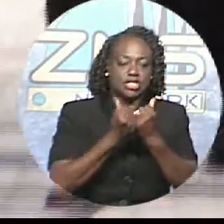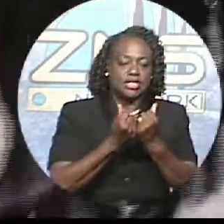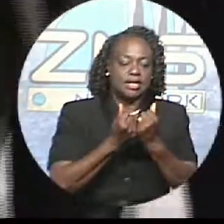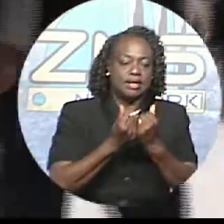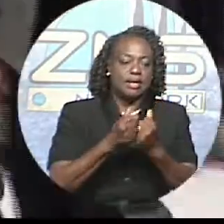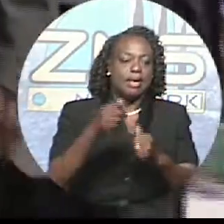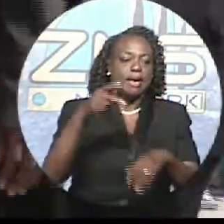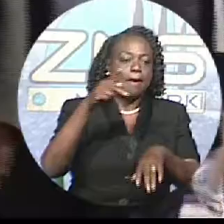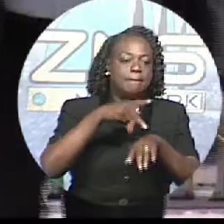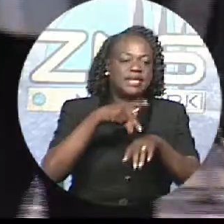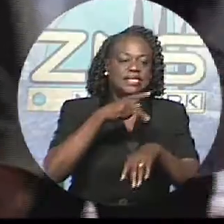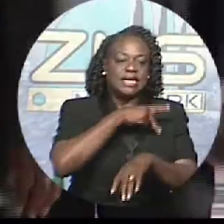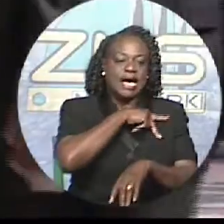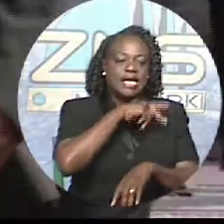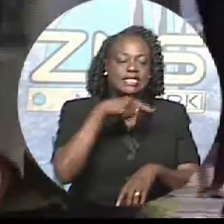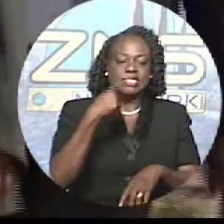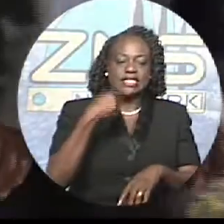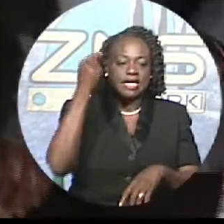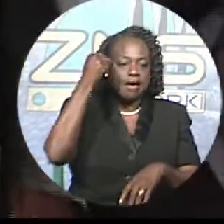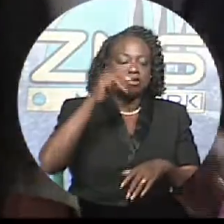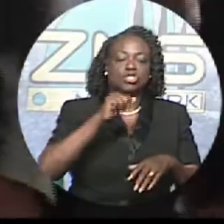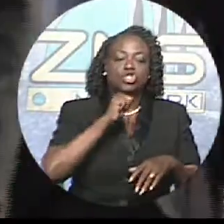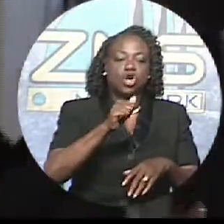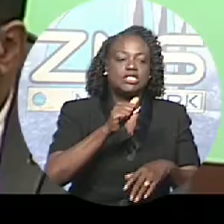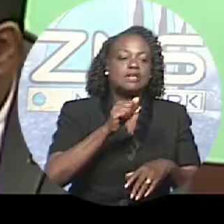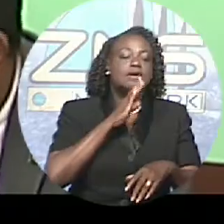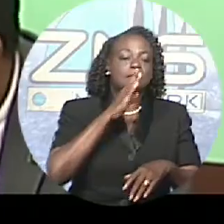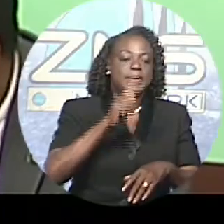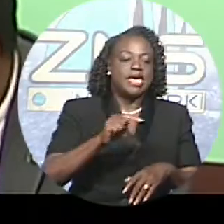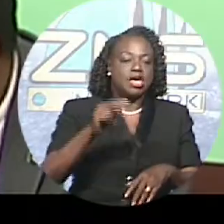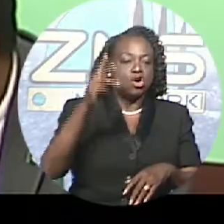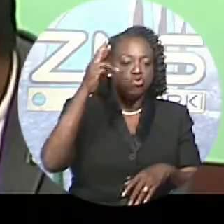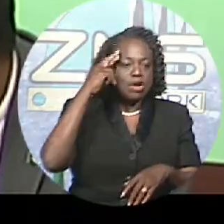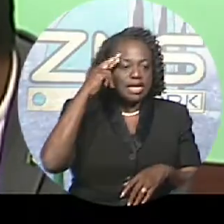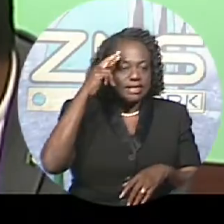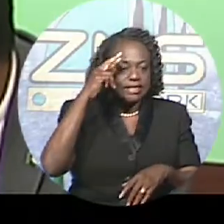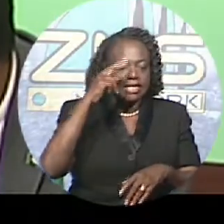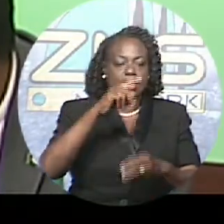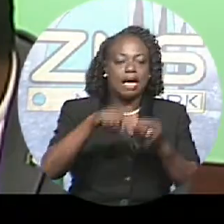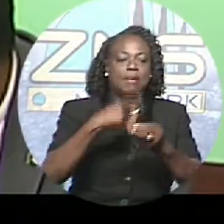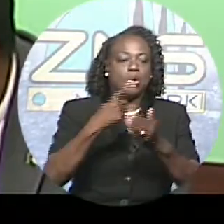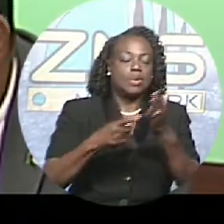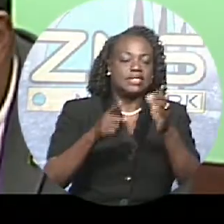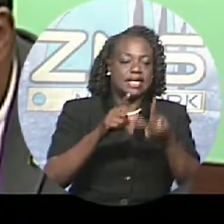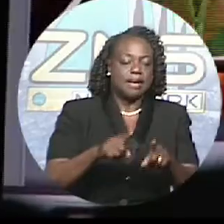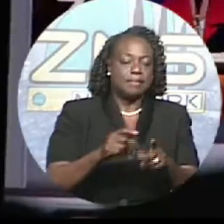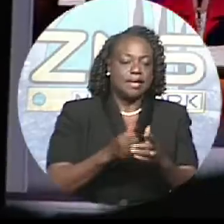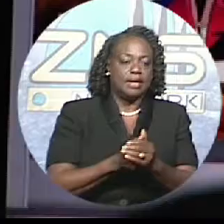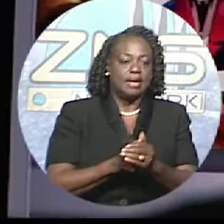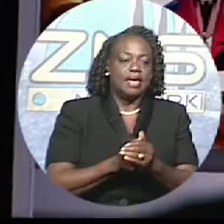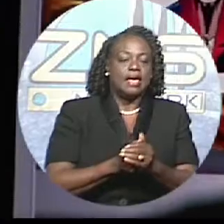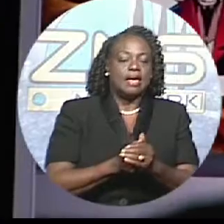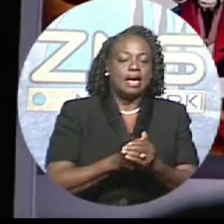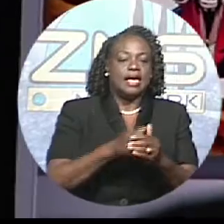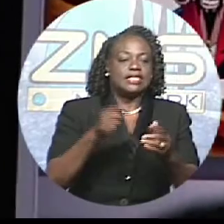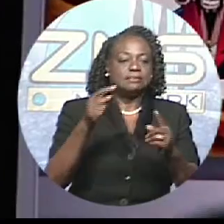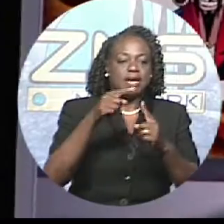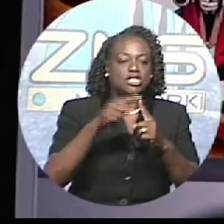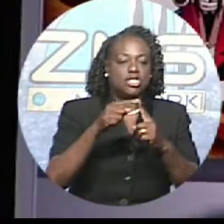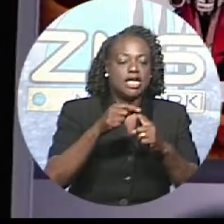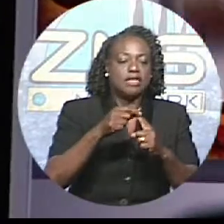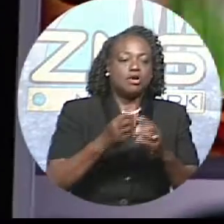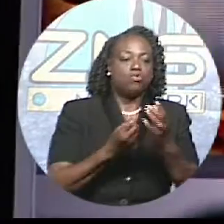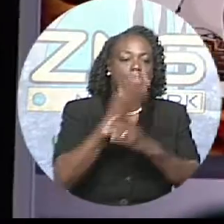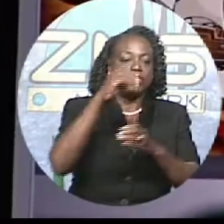realistic in its projections, but instead paints a deceptive picture of growth and development, particularly in Grand Bahama. He claims gaming has been the